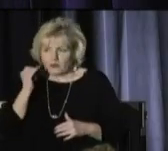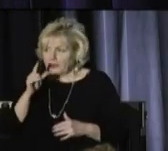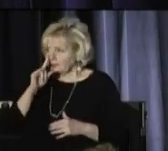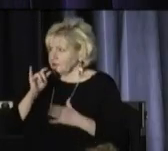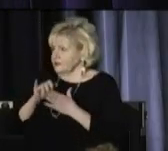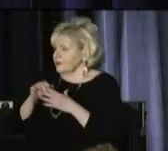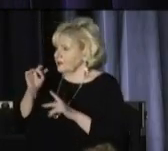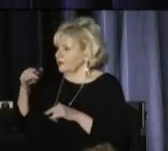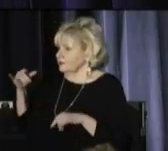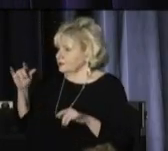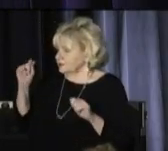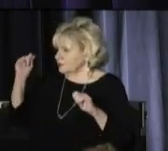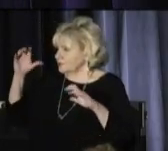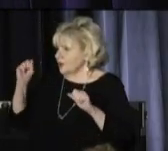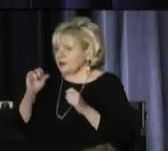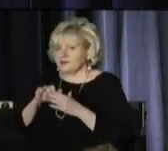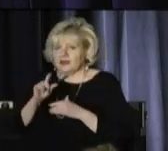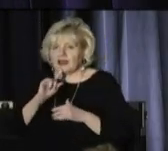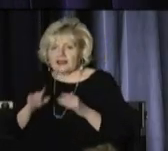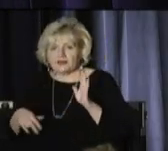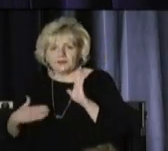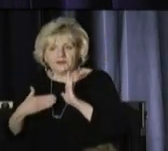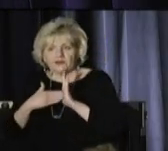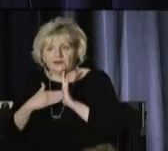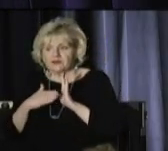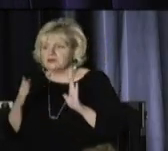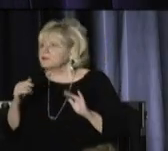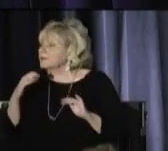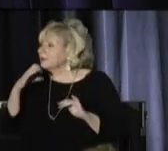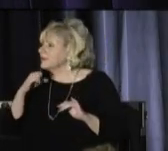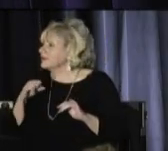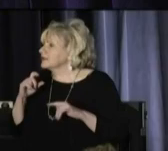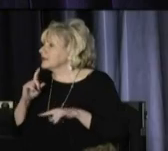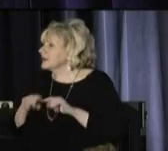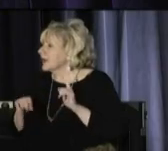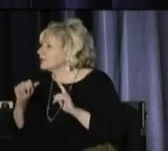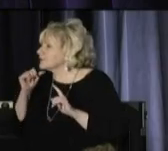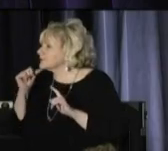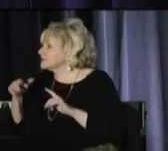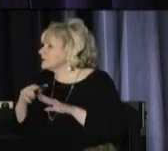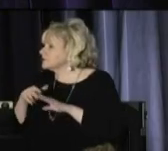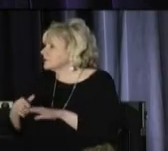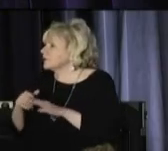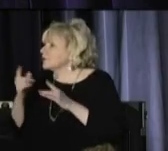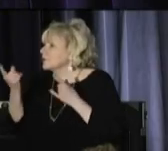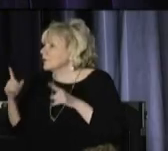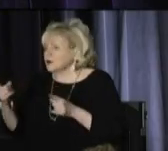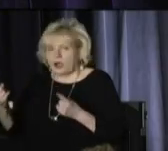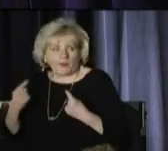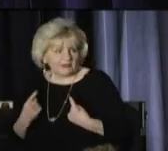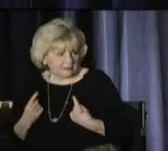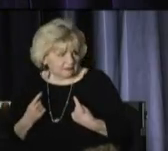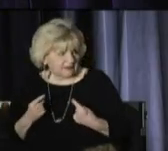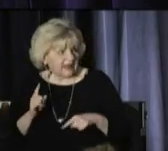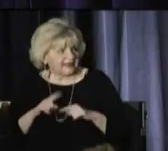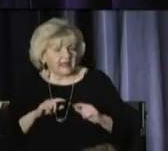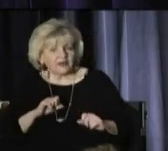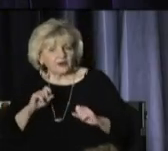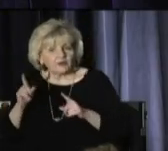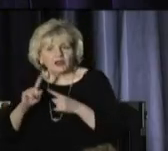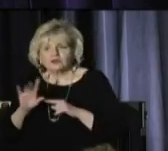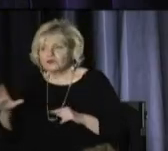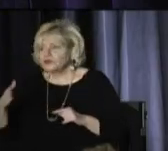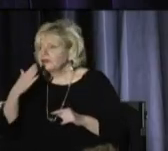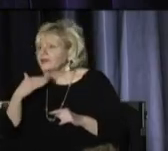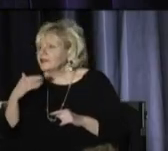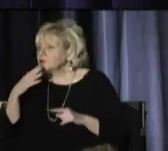I am piercing? Beloved, I could not only writhe when coming. I cannot return to your little